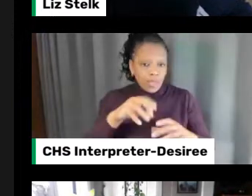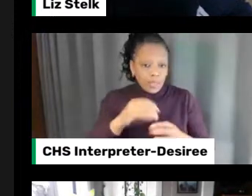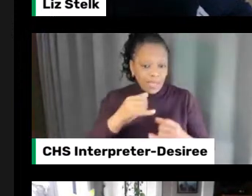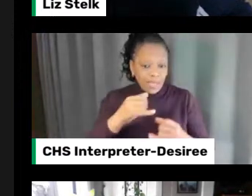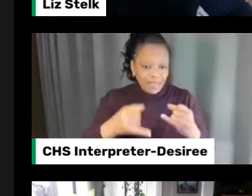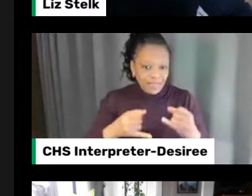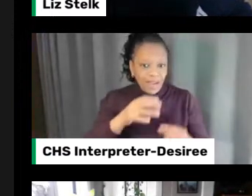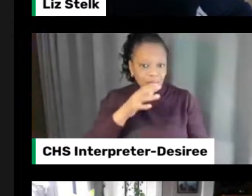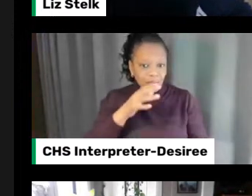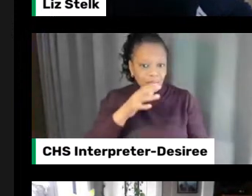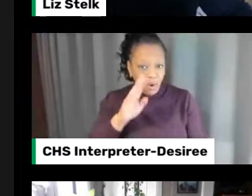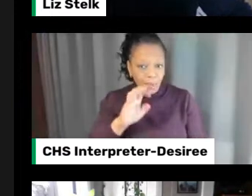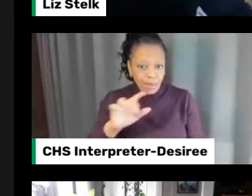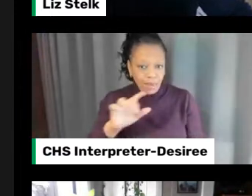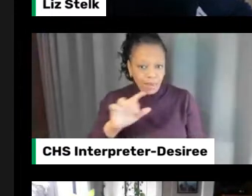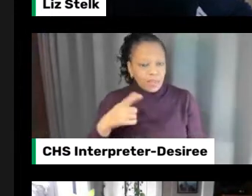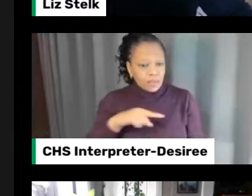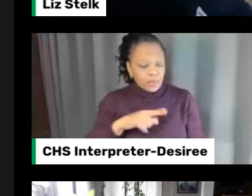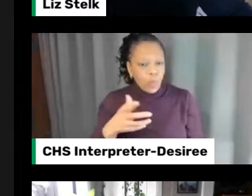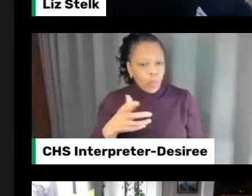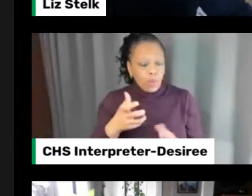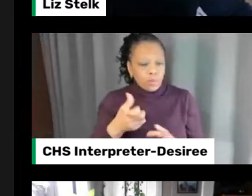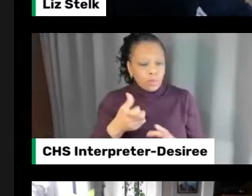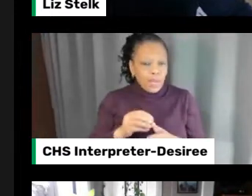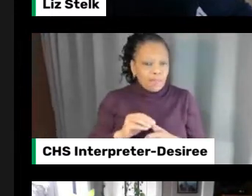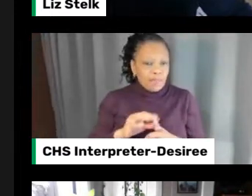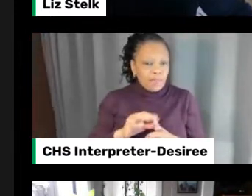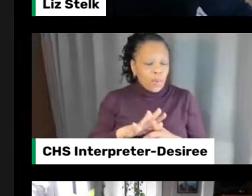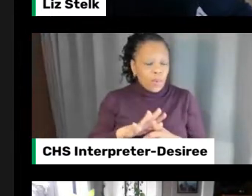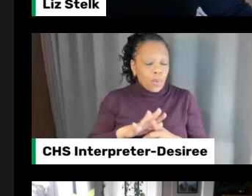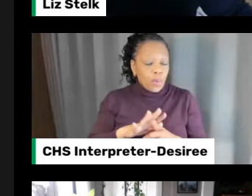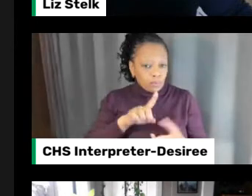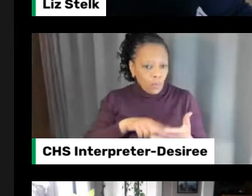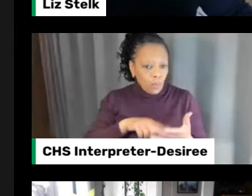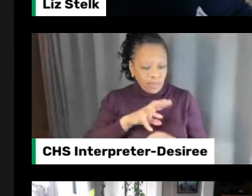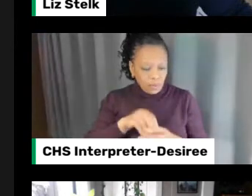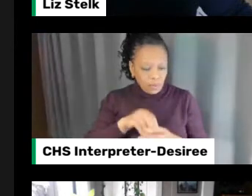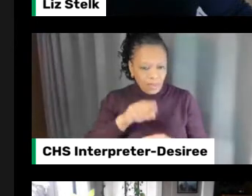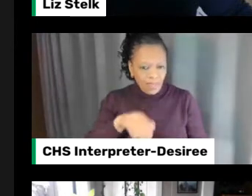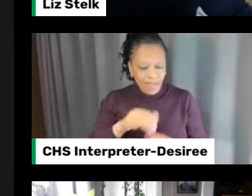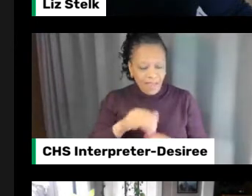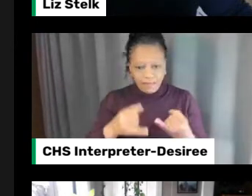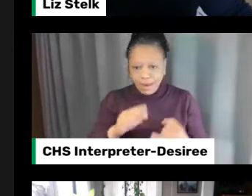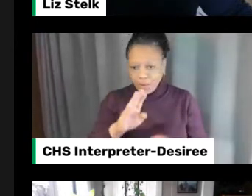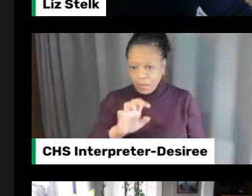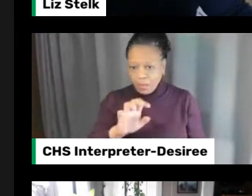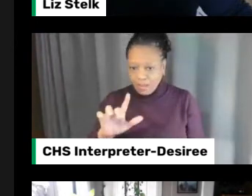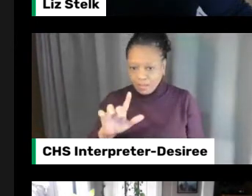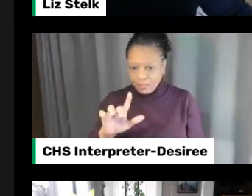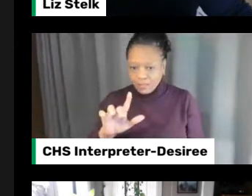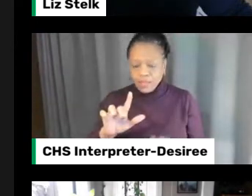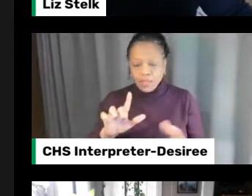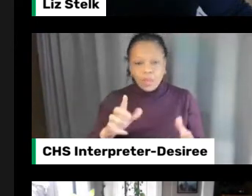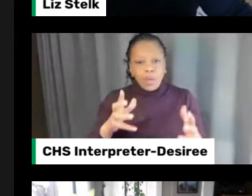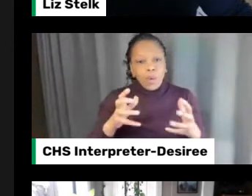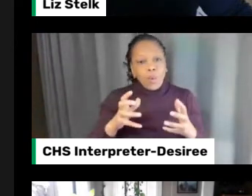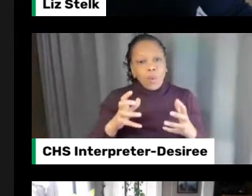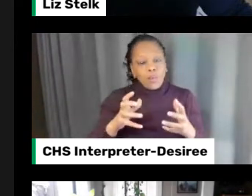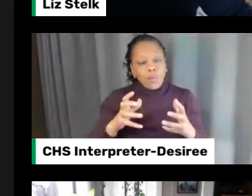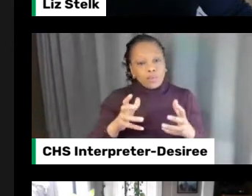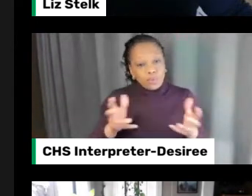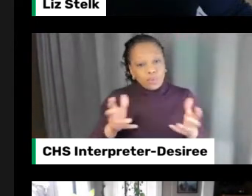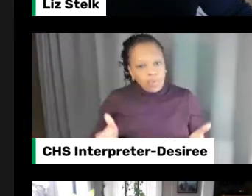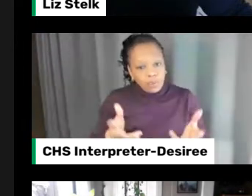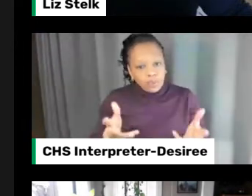what's included in that final 2023 Farm Bill. We're looking and working on cultivating congressional champions who we're going to work with to carry